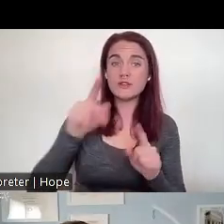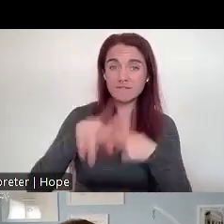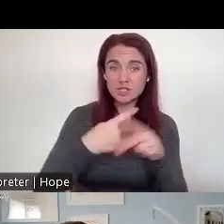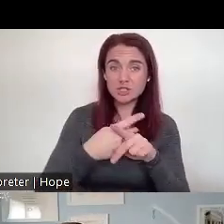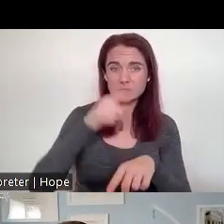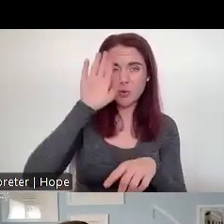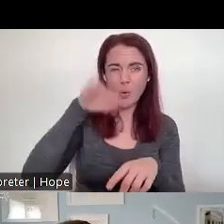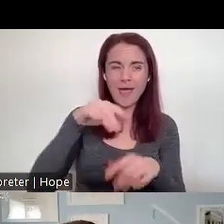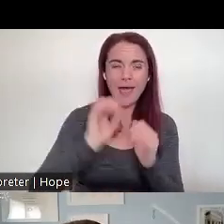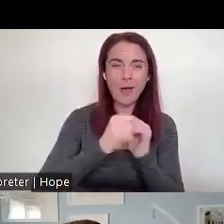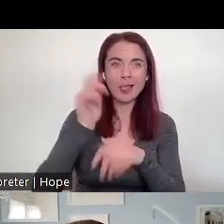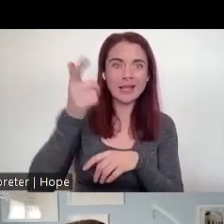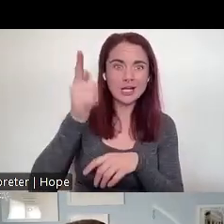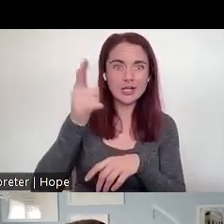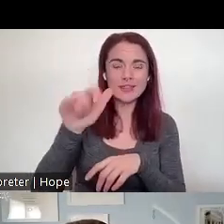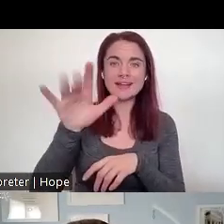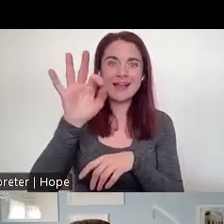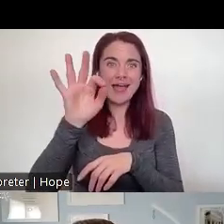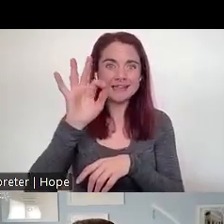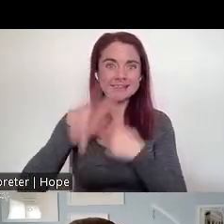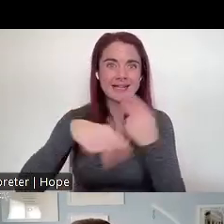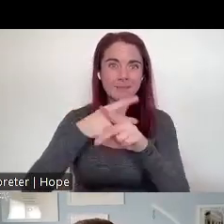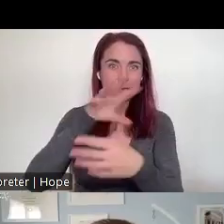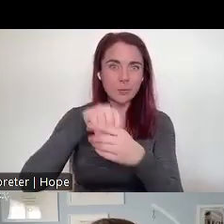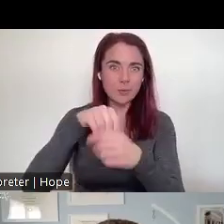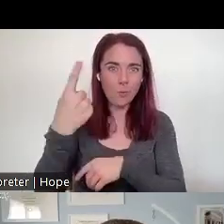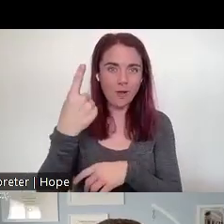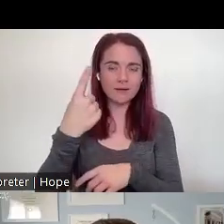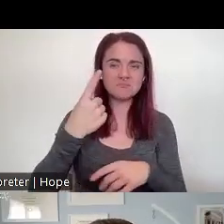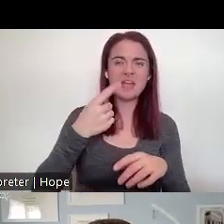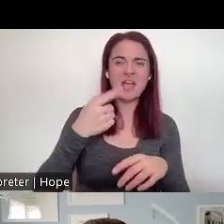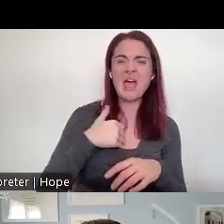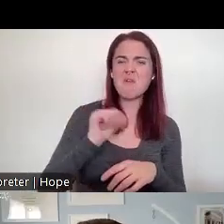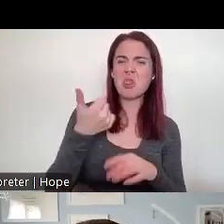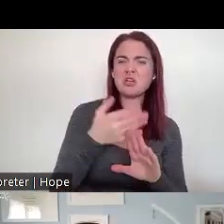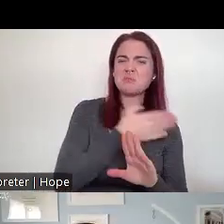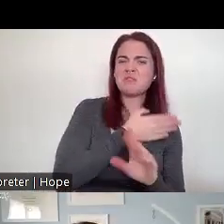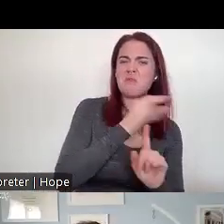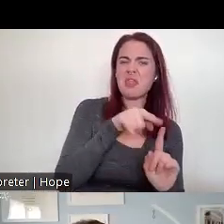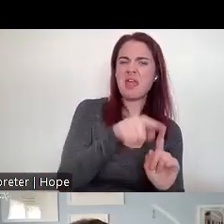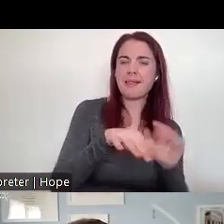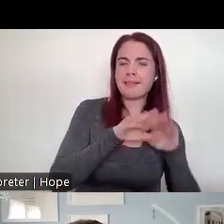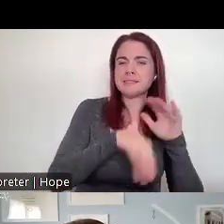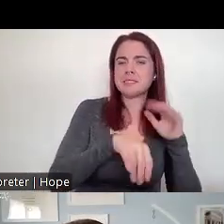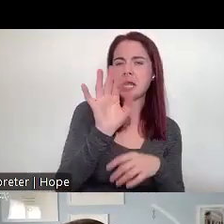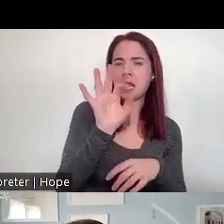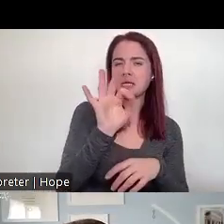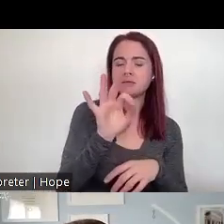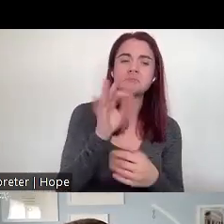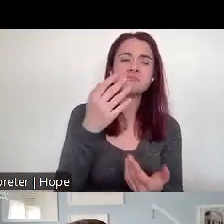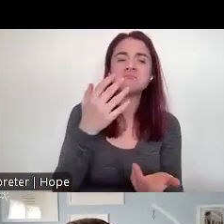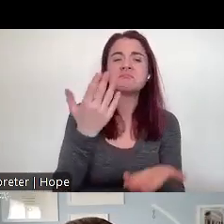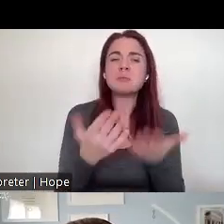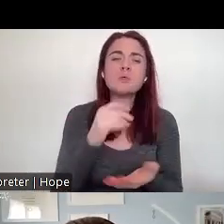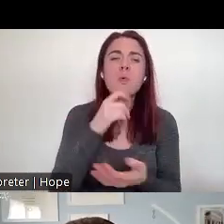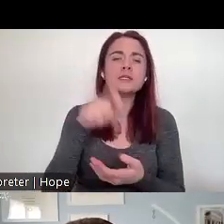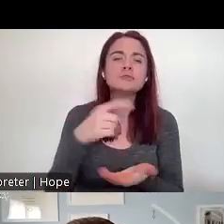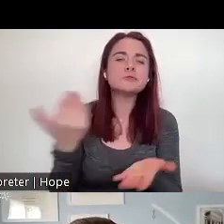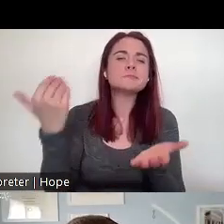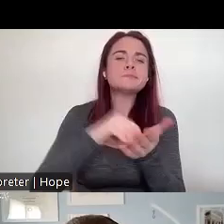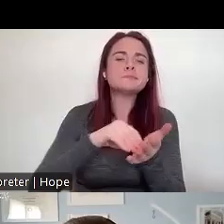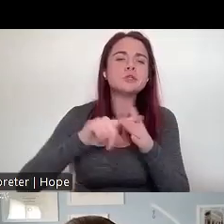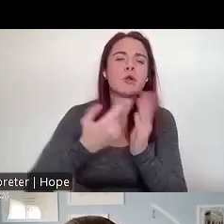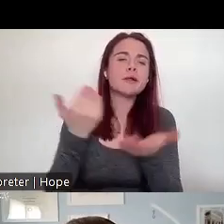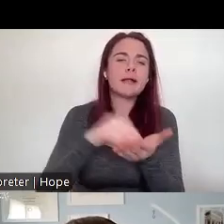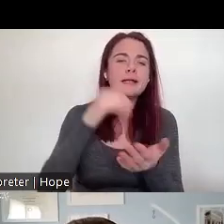how later on the 9-valent one came around, there were earlier versions that were less than 9, you don't necessarily need to repeat the series.